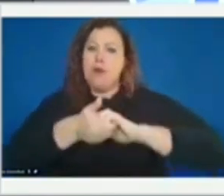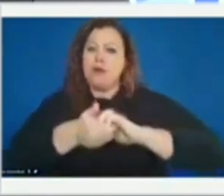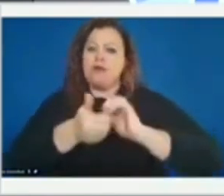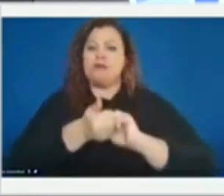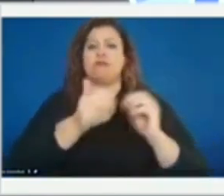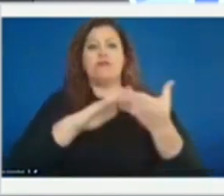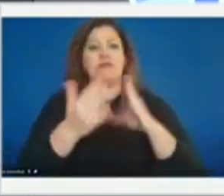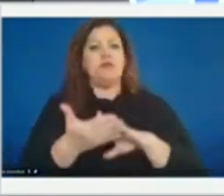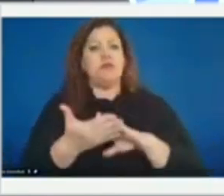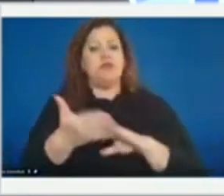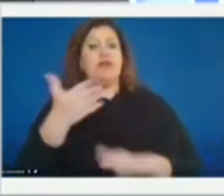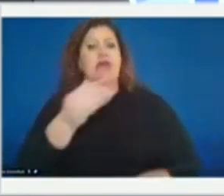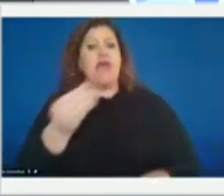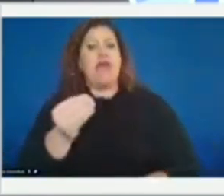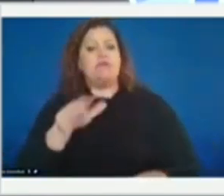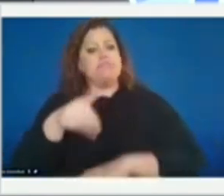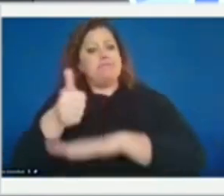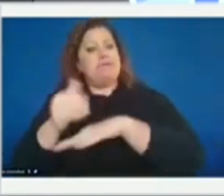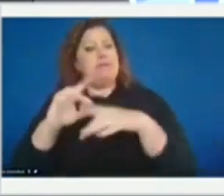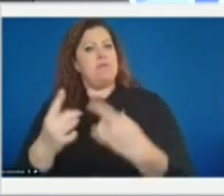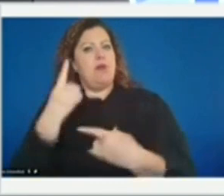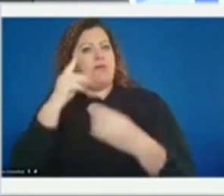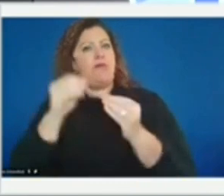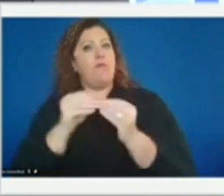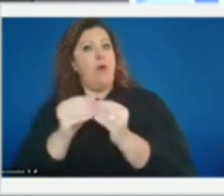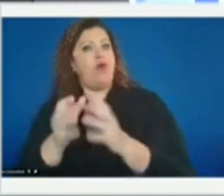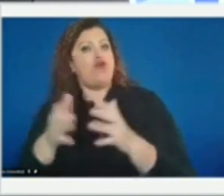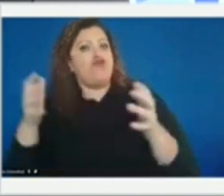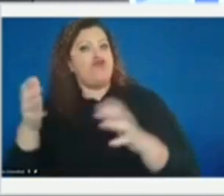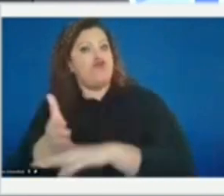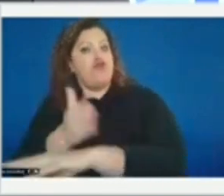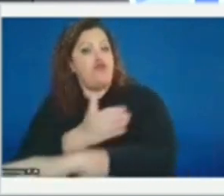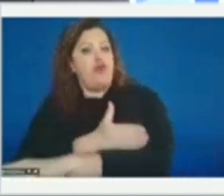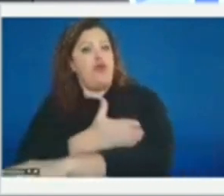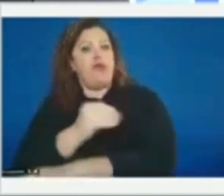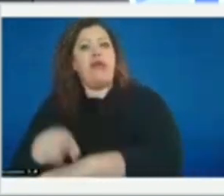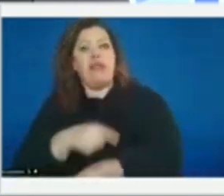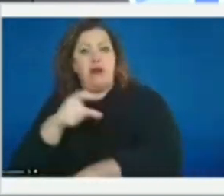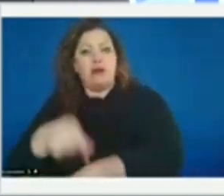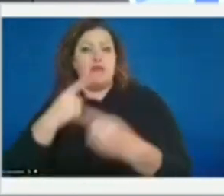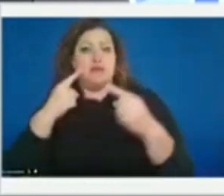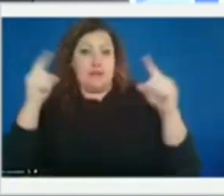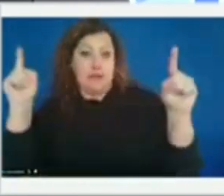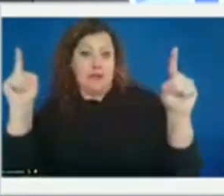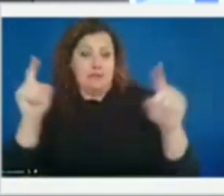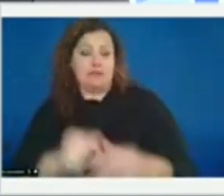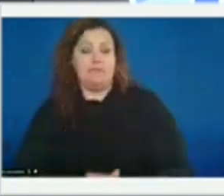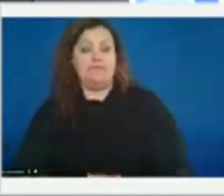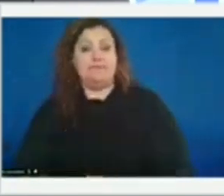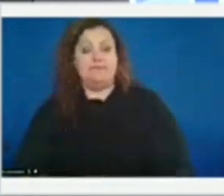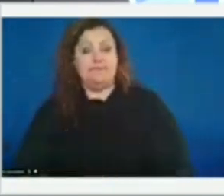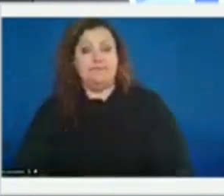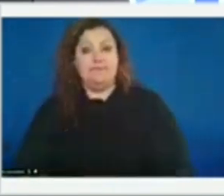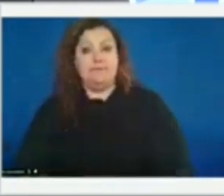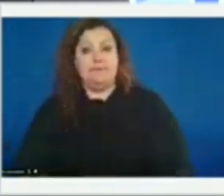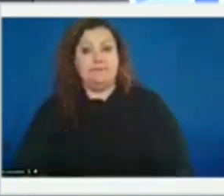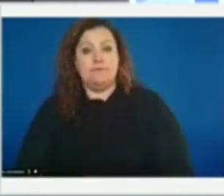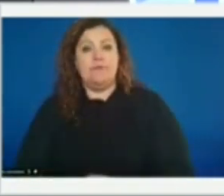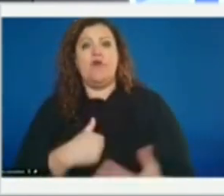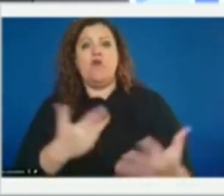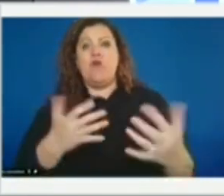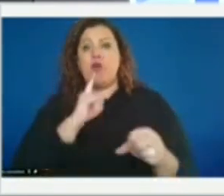and positioning the department for further growth and long-term success. We want to ensure